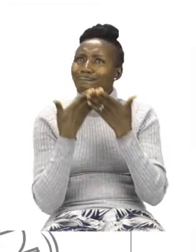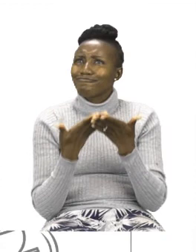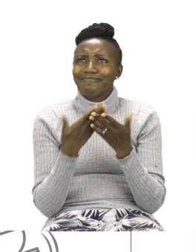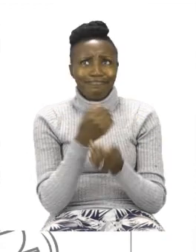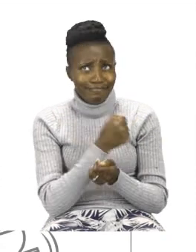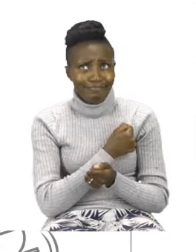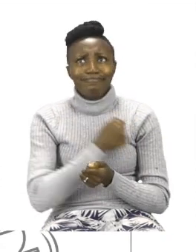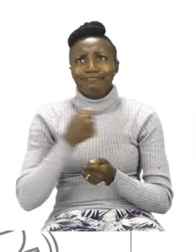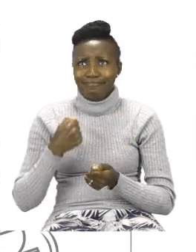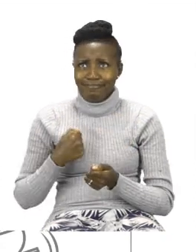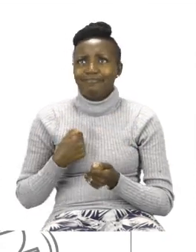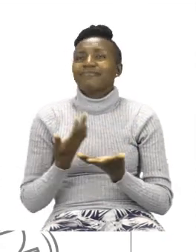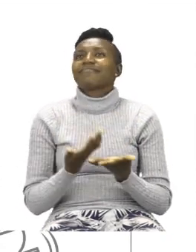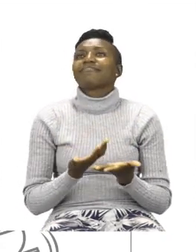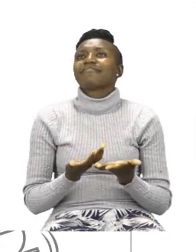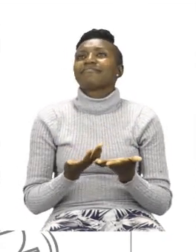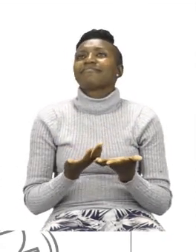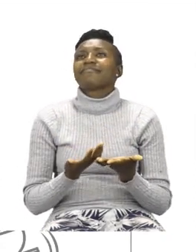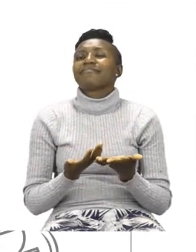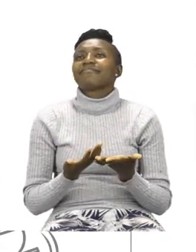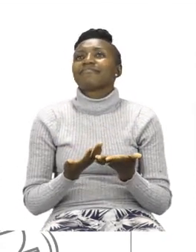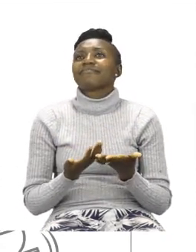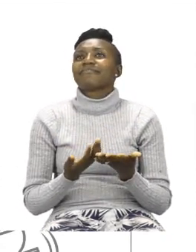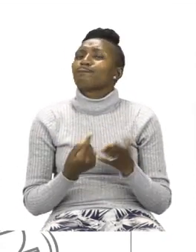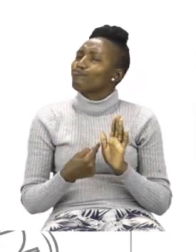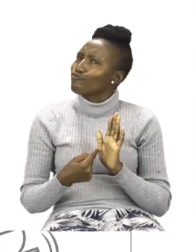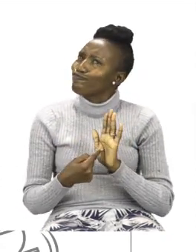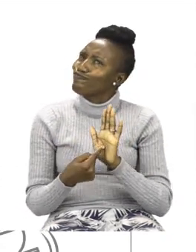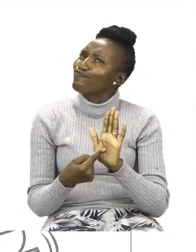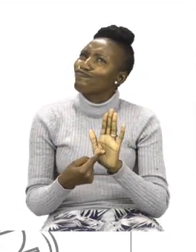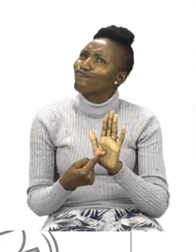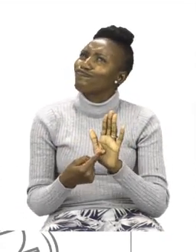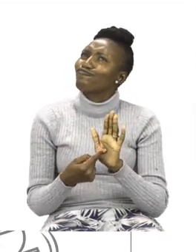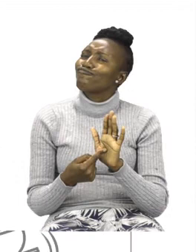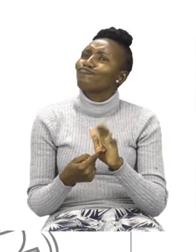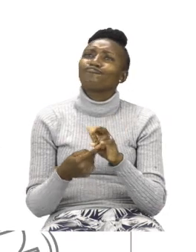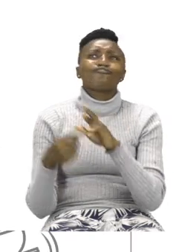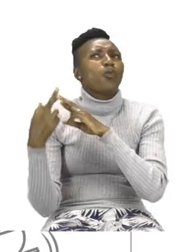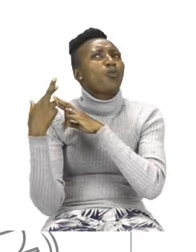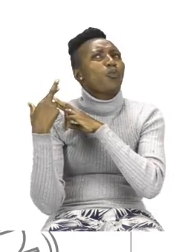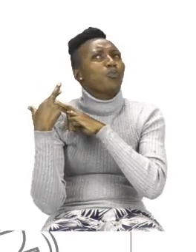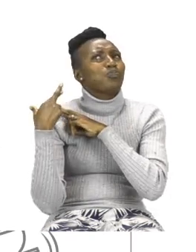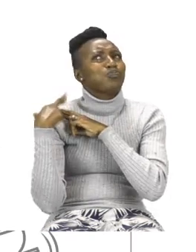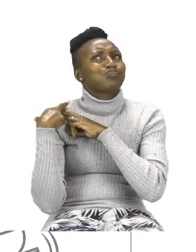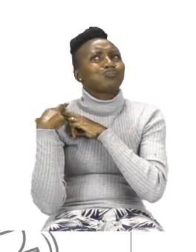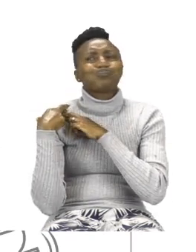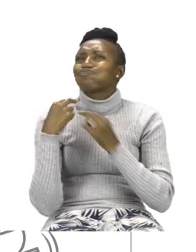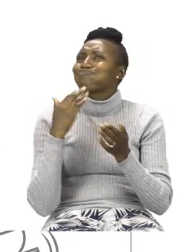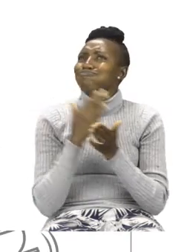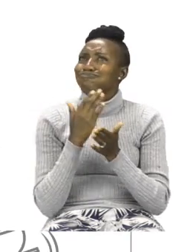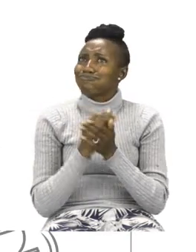parents. If you help your parents, then you are showing that you are responsible and they will give you